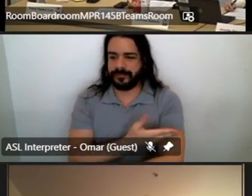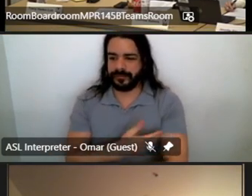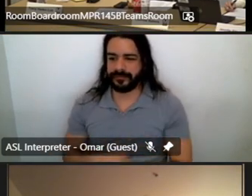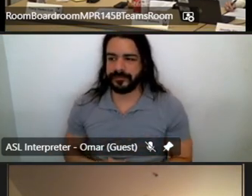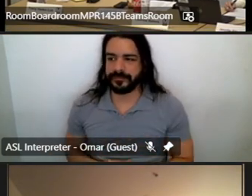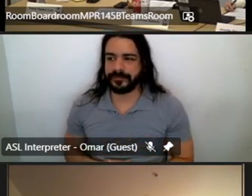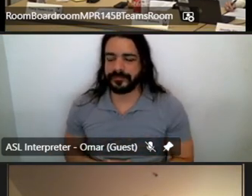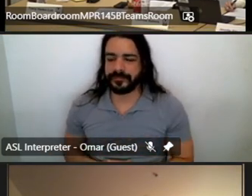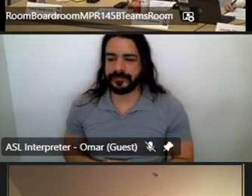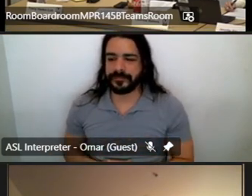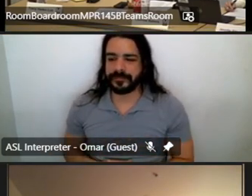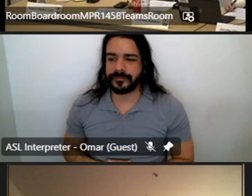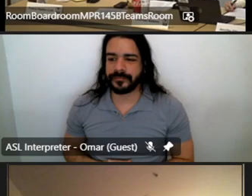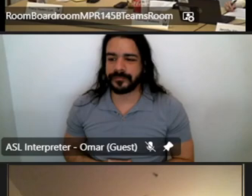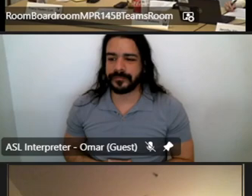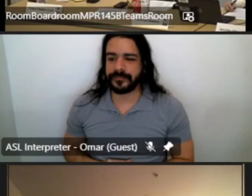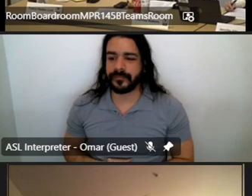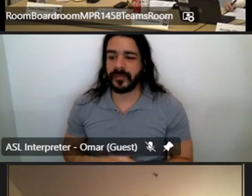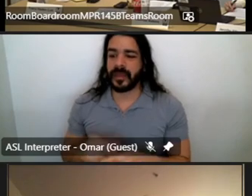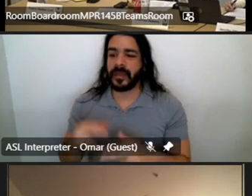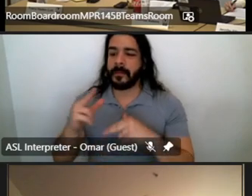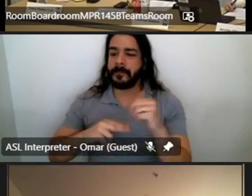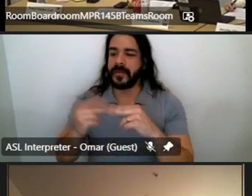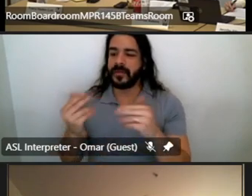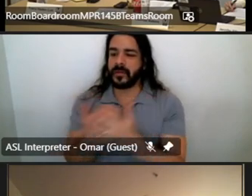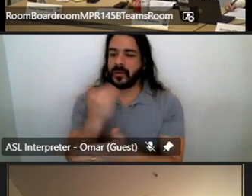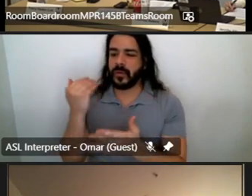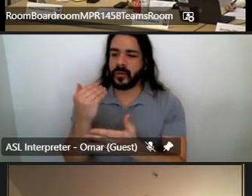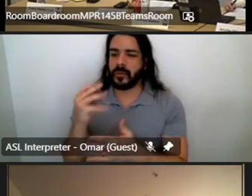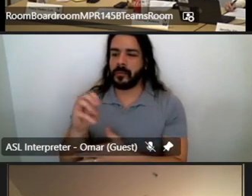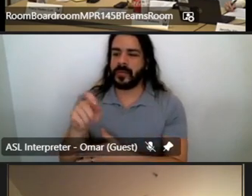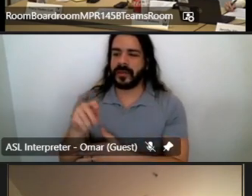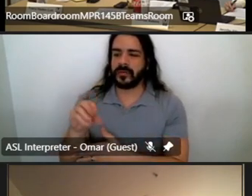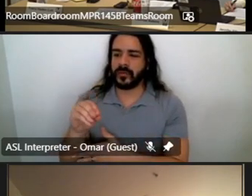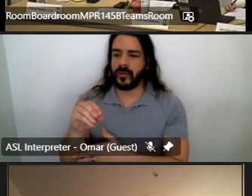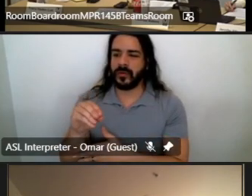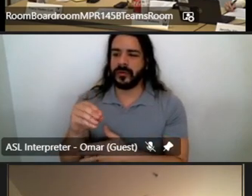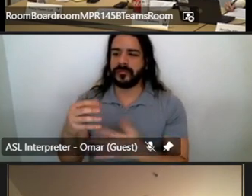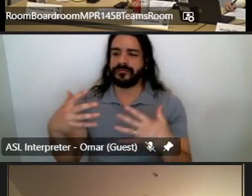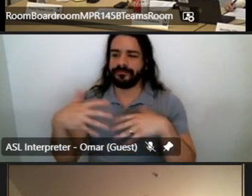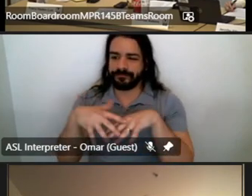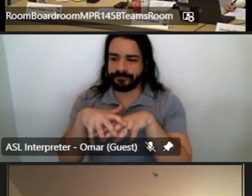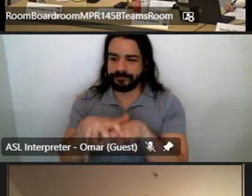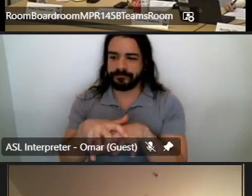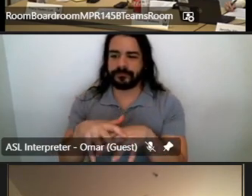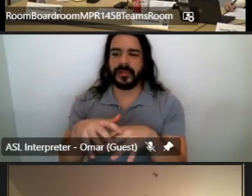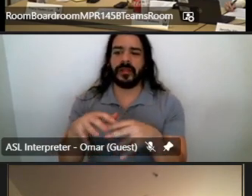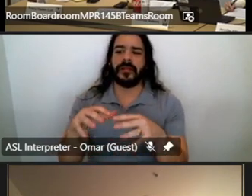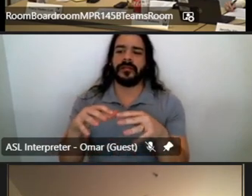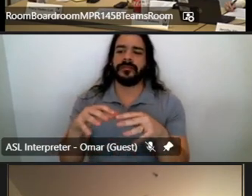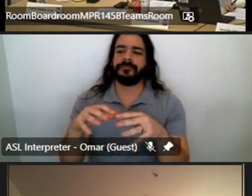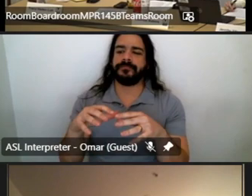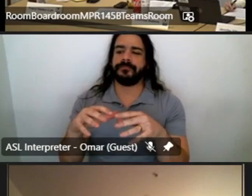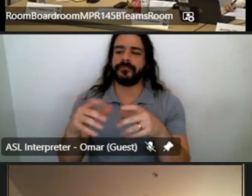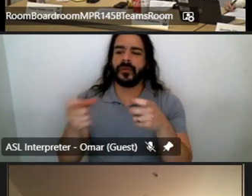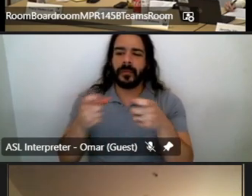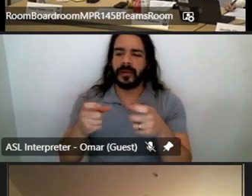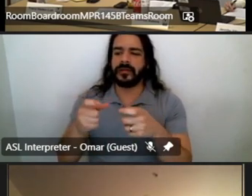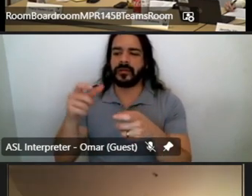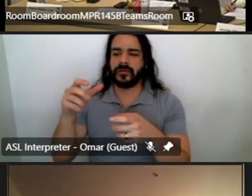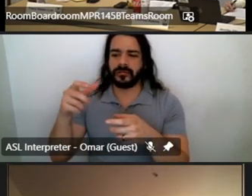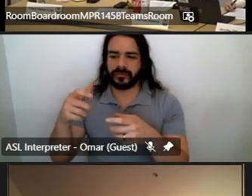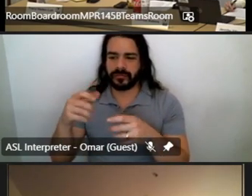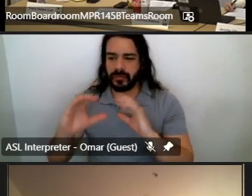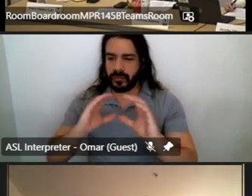Metro better. We're building a new Metro Integrated Command and Communication Center to improve coordination